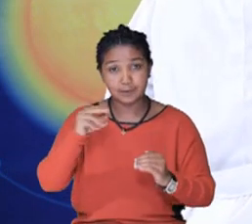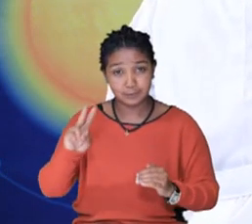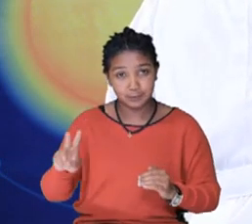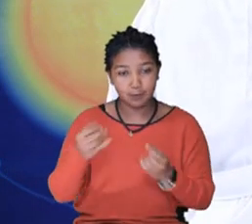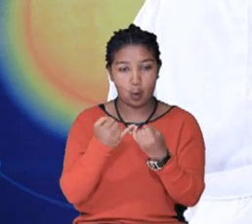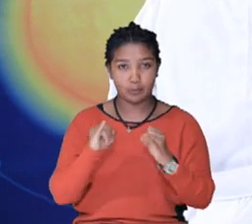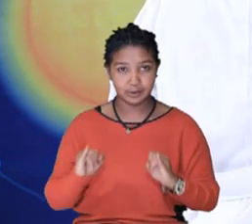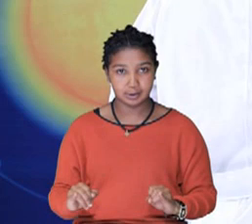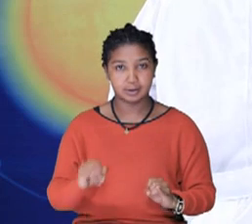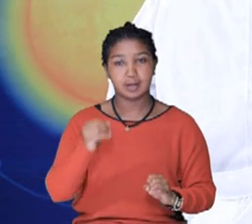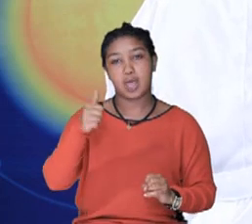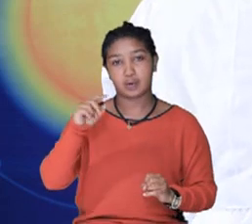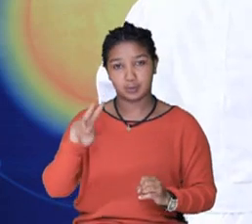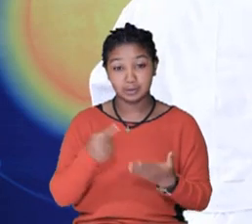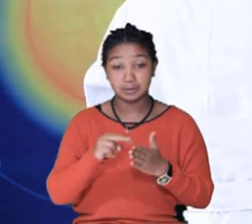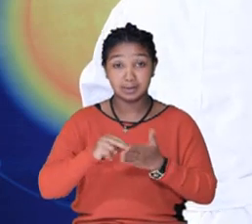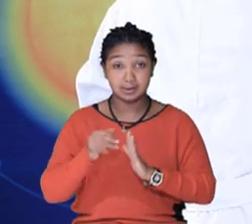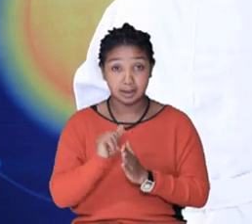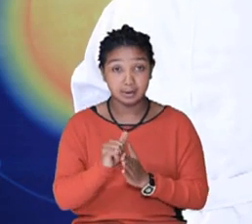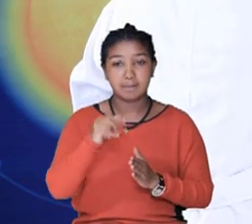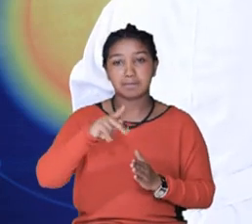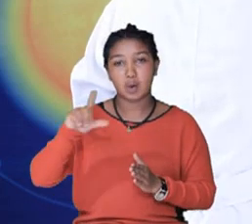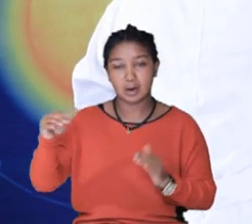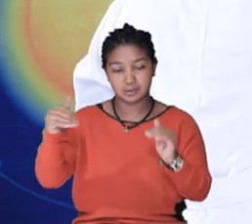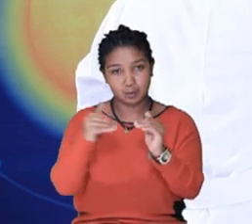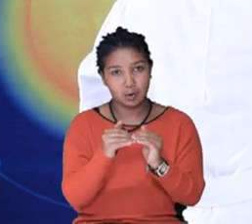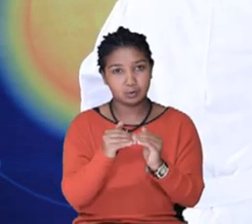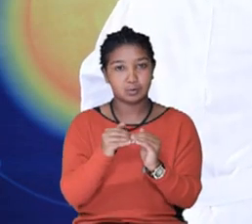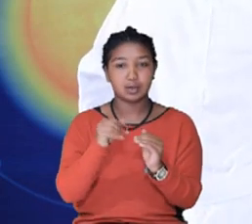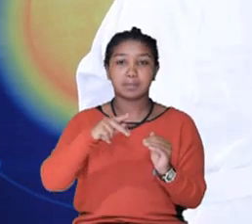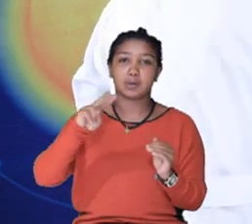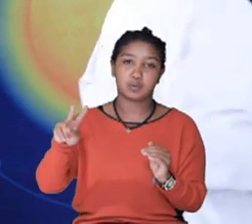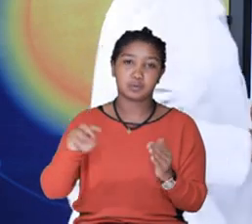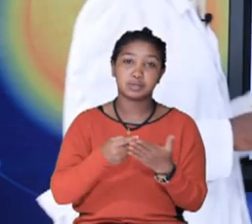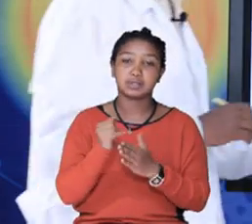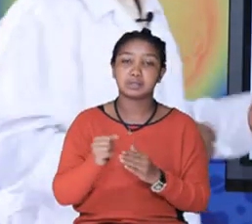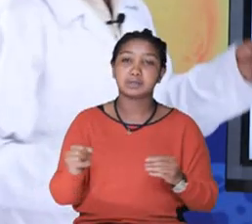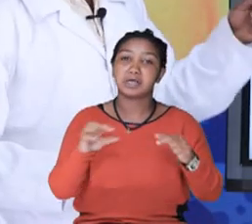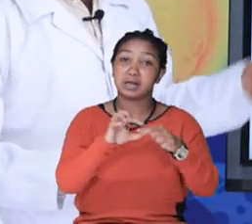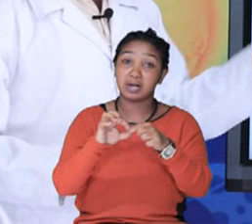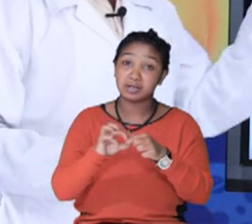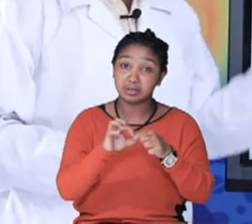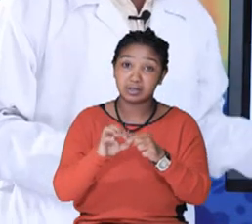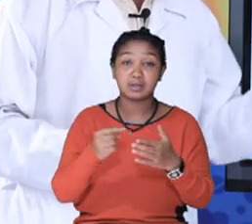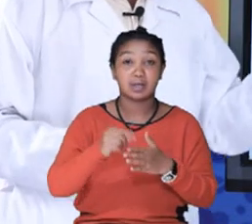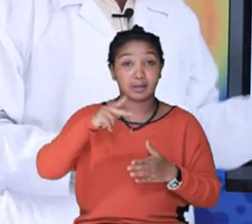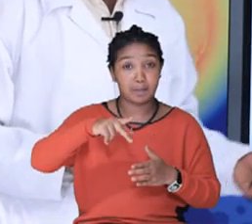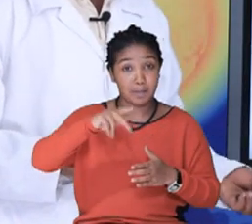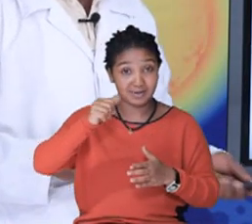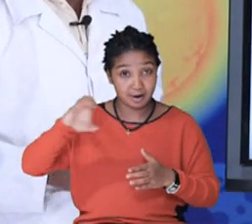F2 over A2. This means that P1 is equals to P2. This is the relation that